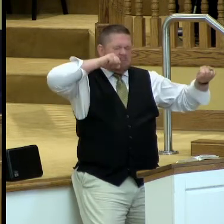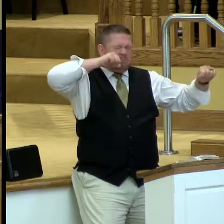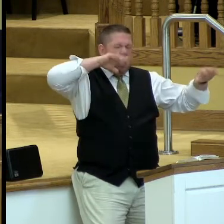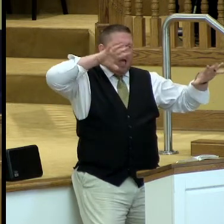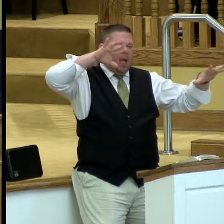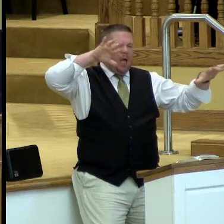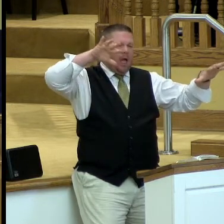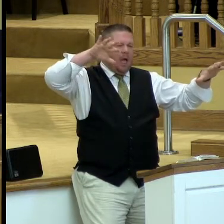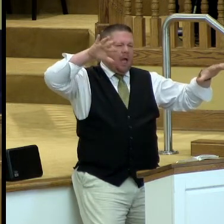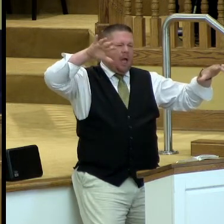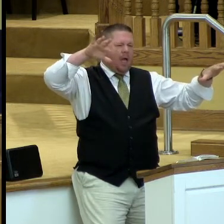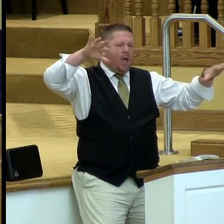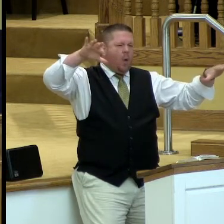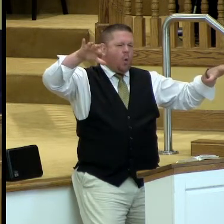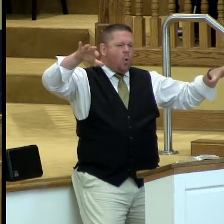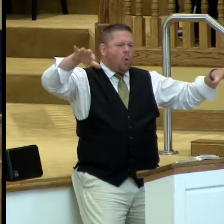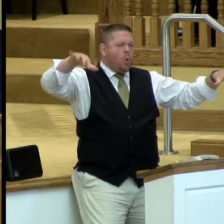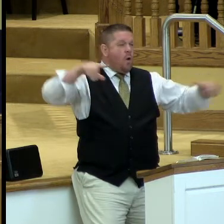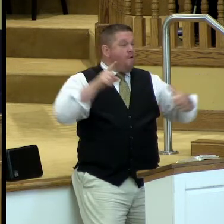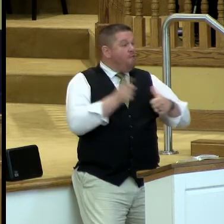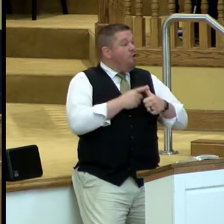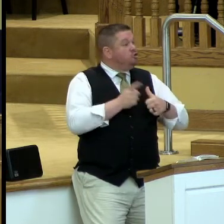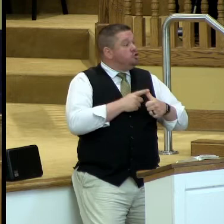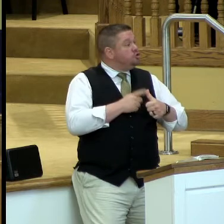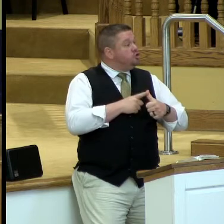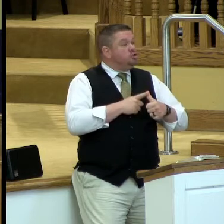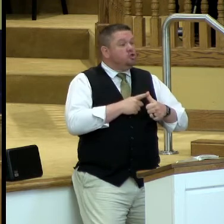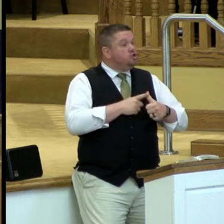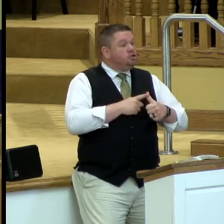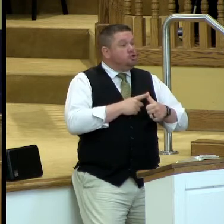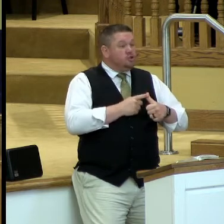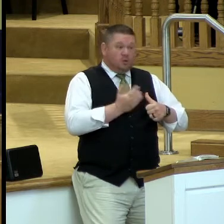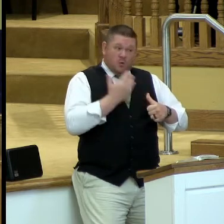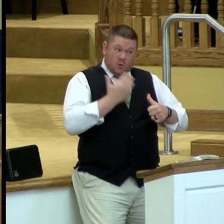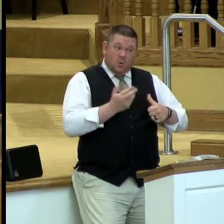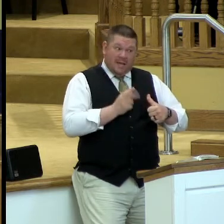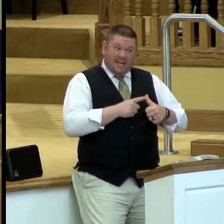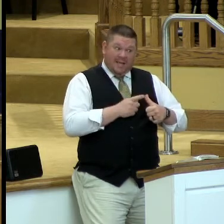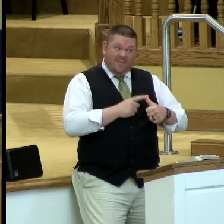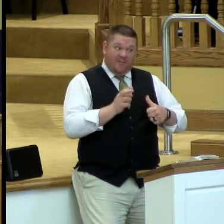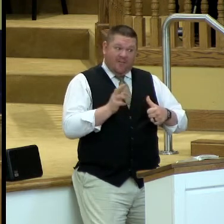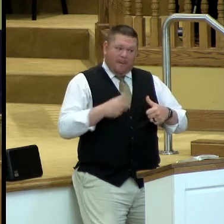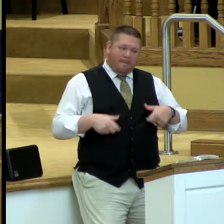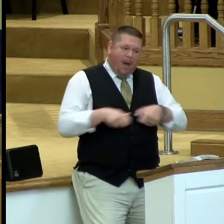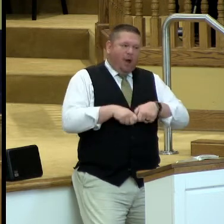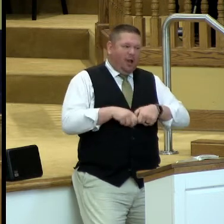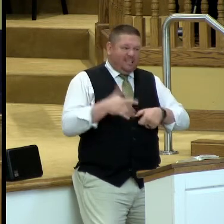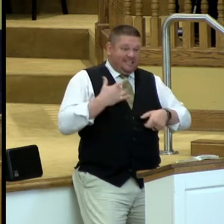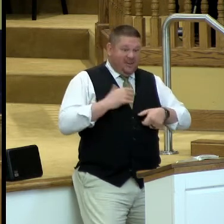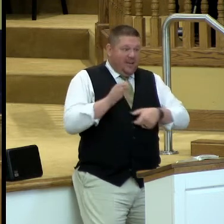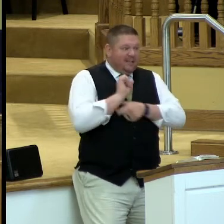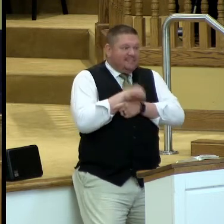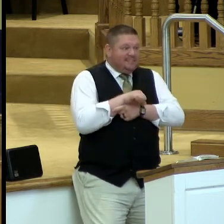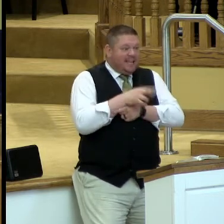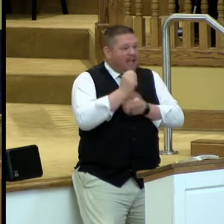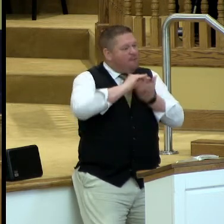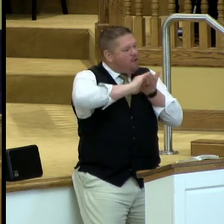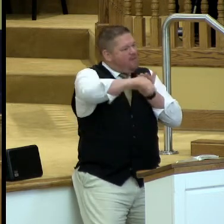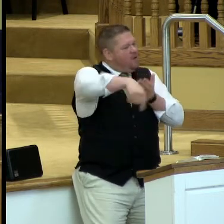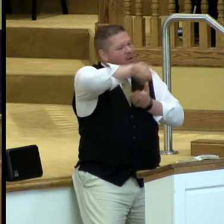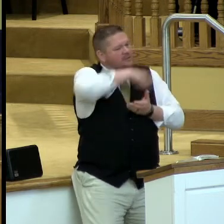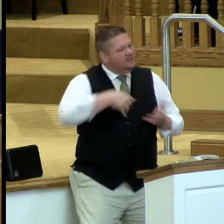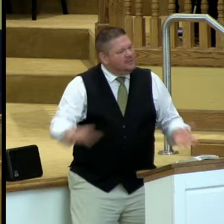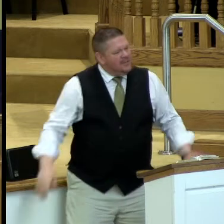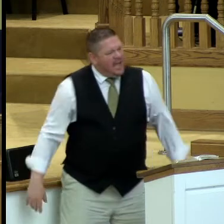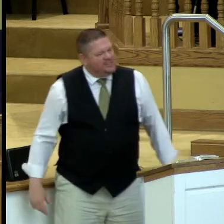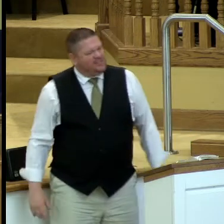things. The first thing you receive, this one's a good one. Buckle up. He forgives you.